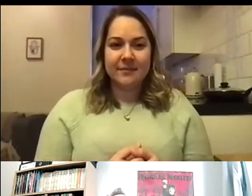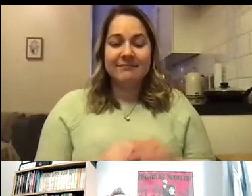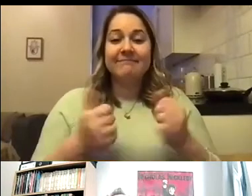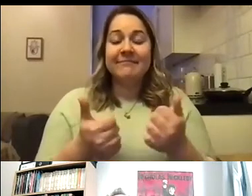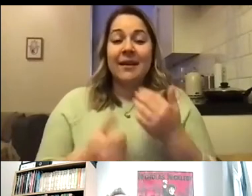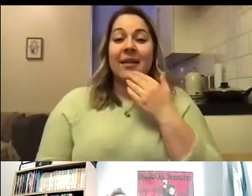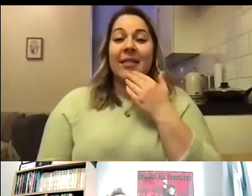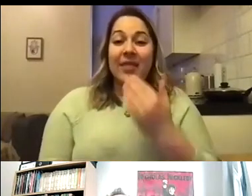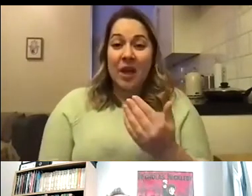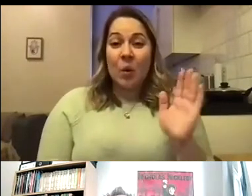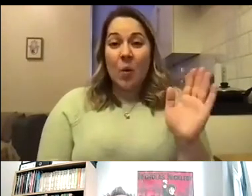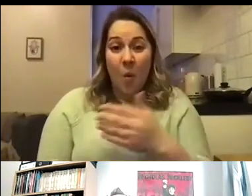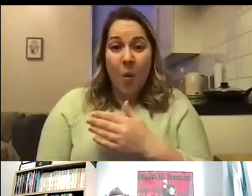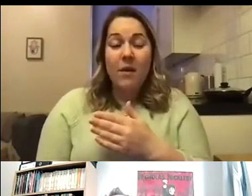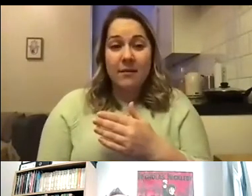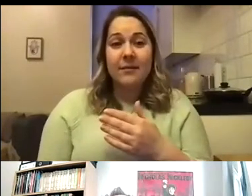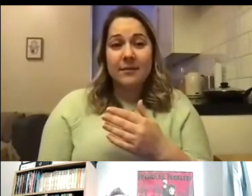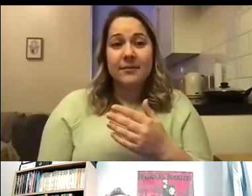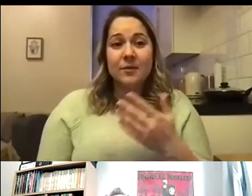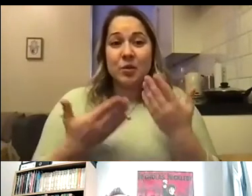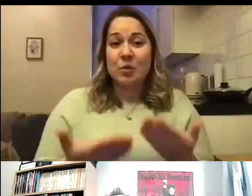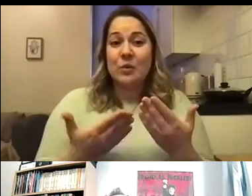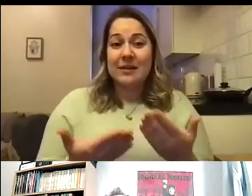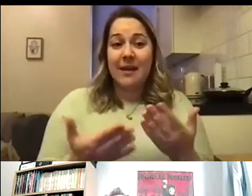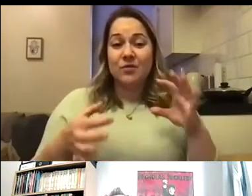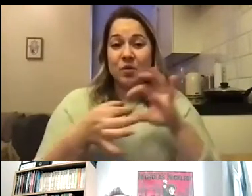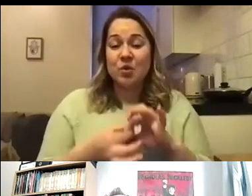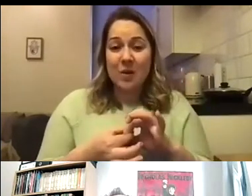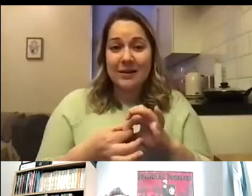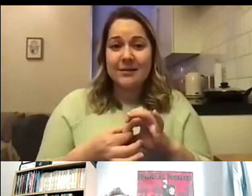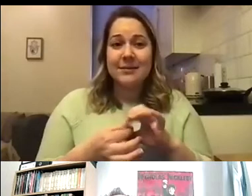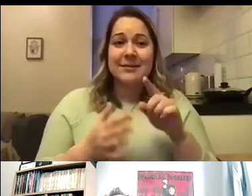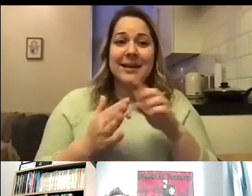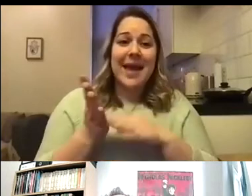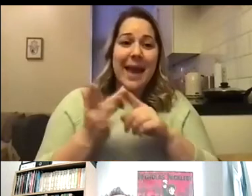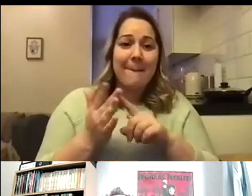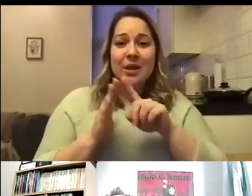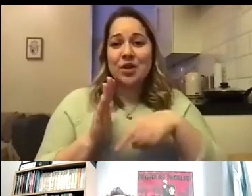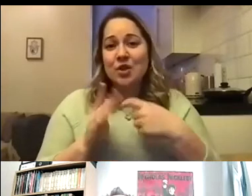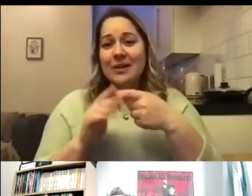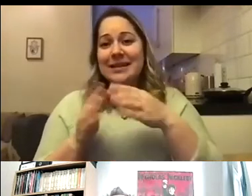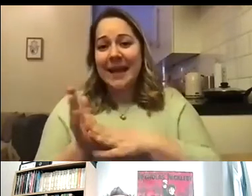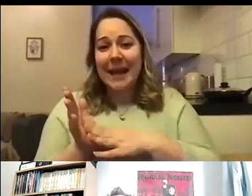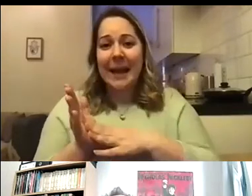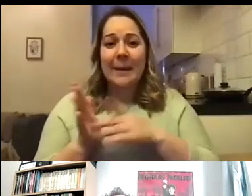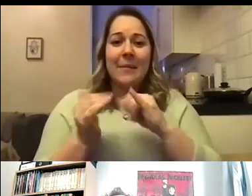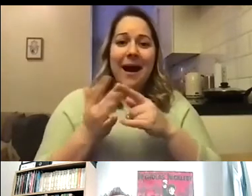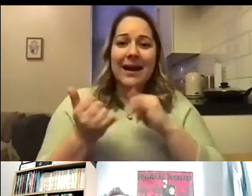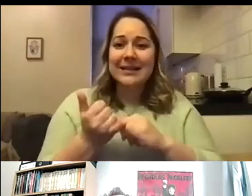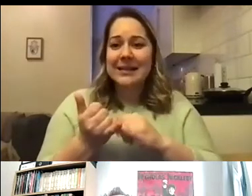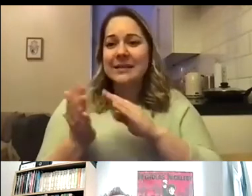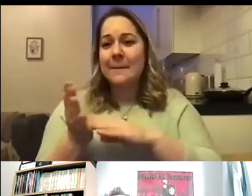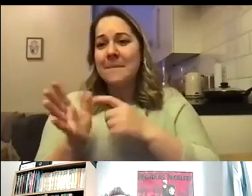so much to everyone who's here right now. Emily, Jodie, Kim, Isis, Marianne,